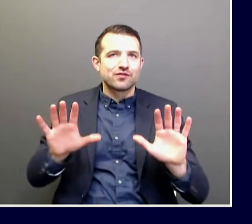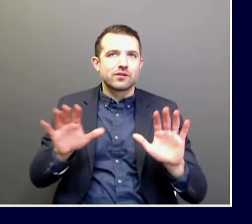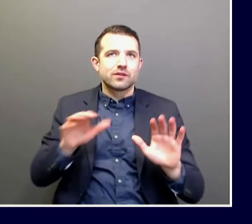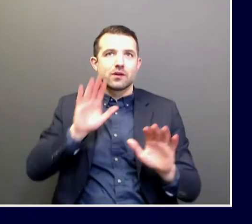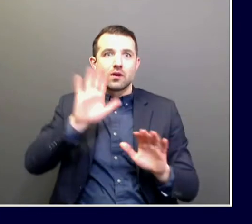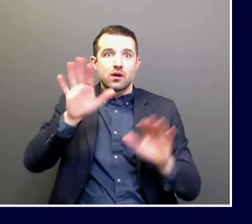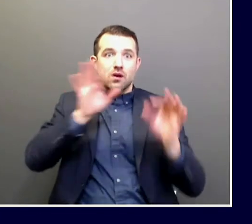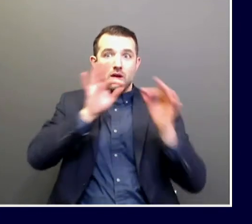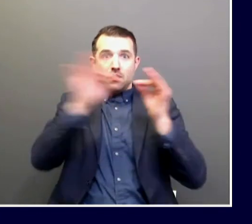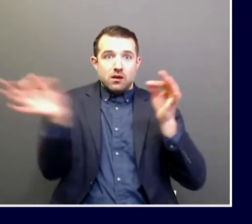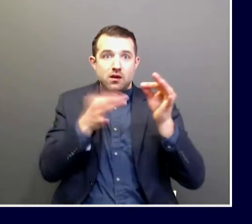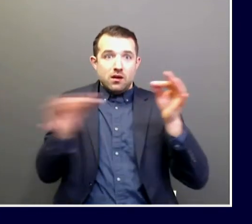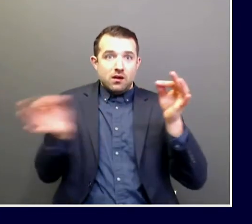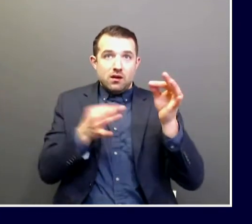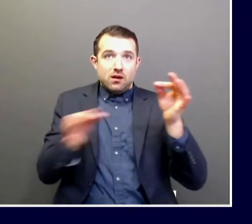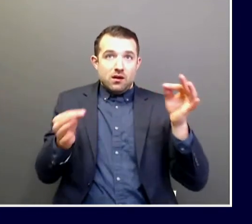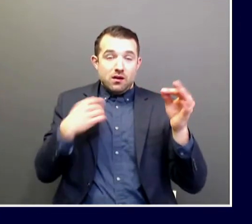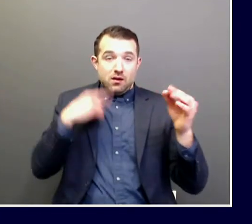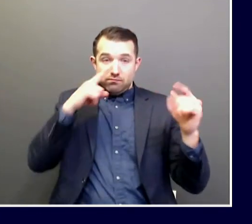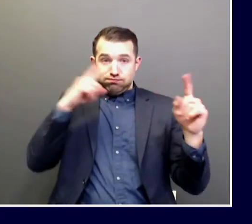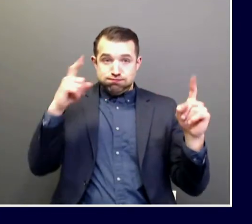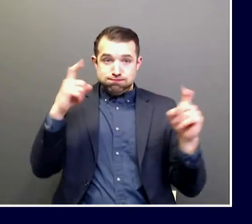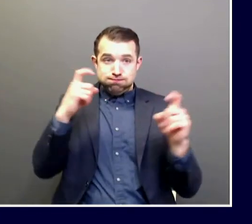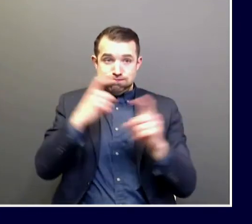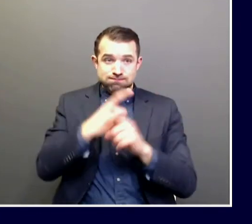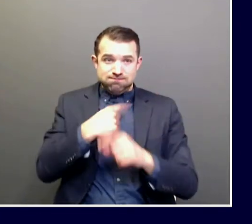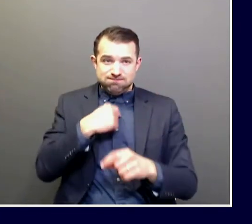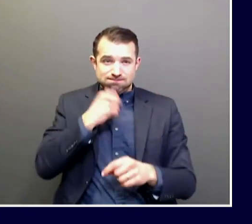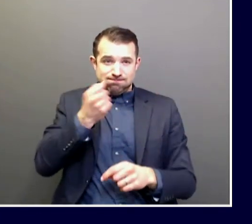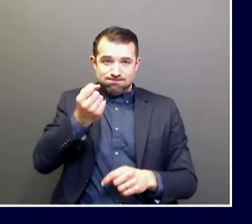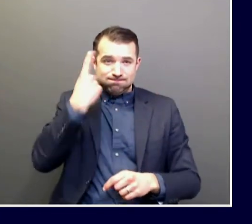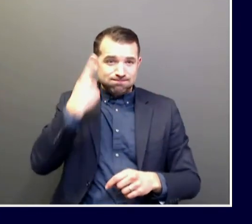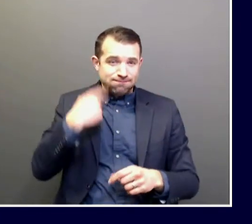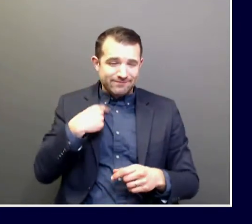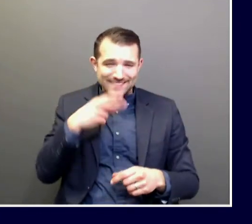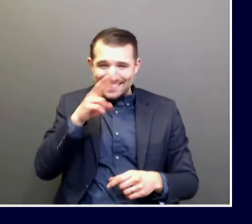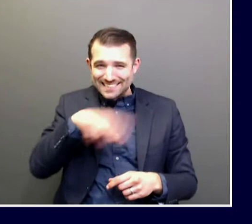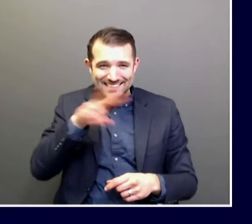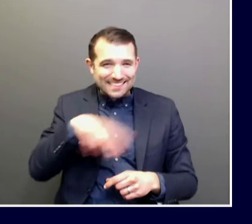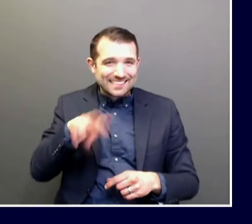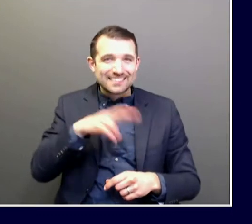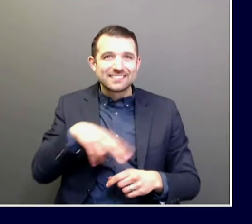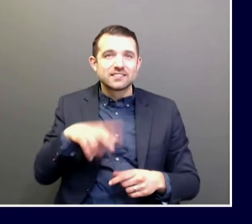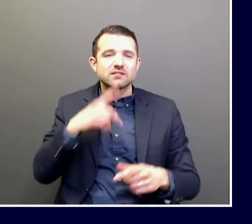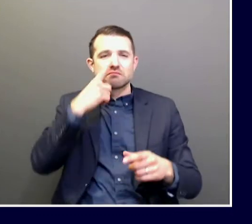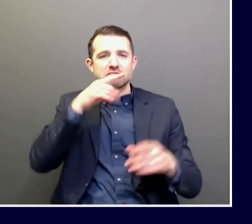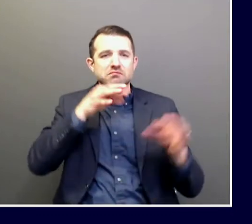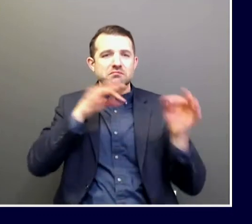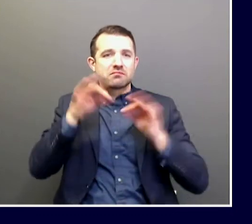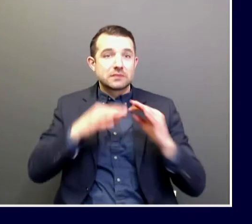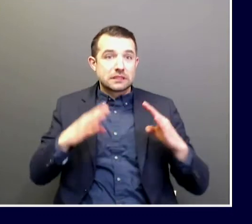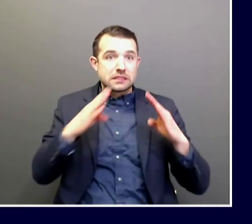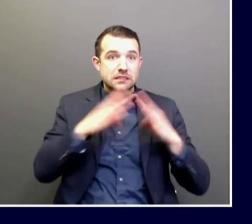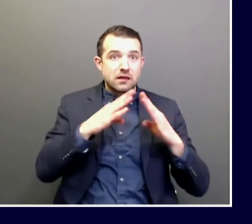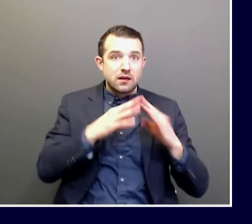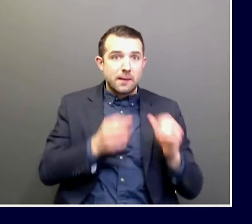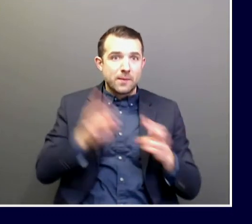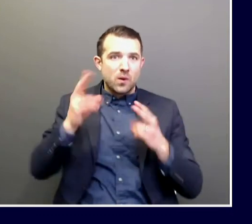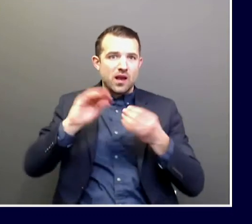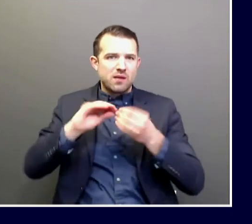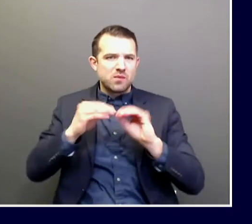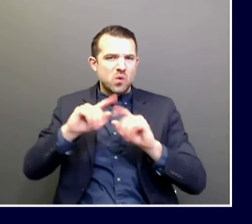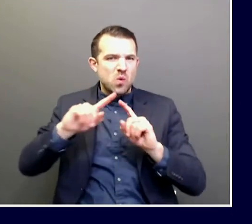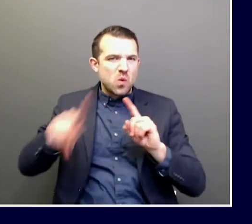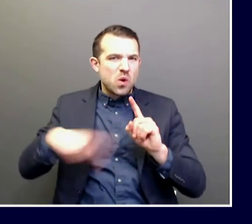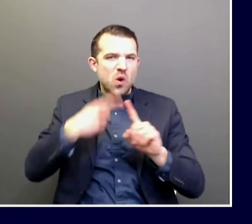when those municipalities do report the numbers? Yeah, Brian, that's a great question. Let's start with the data themselves, because